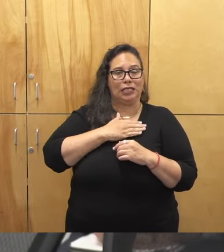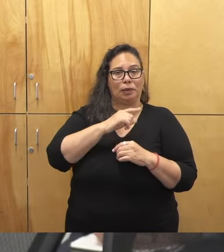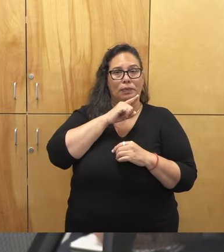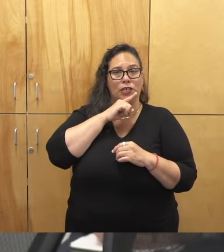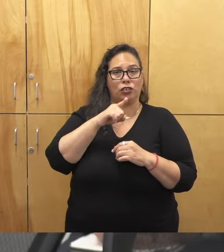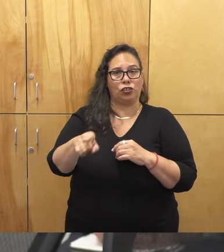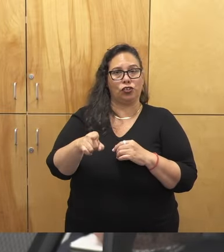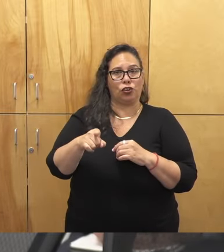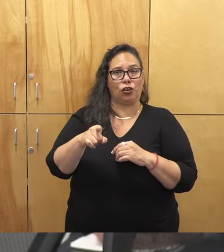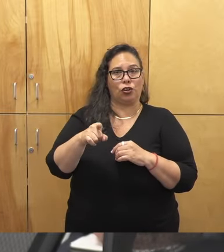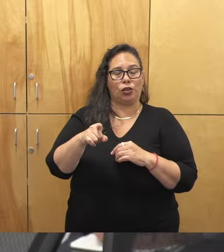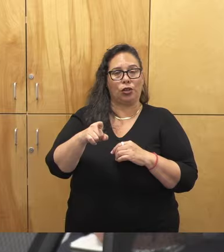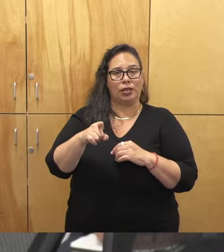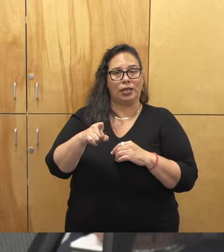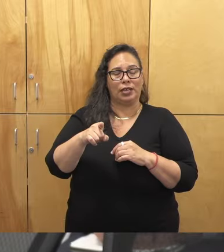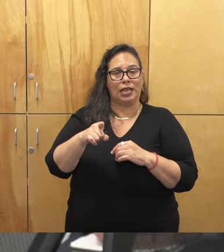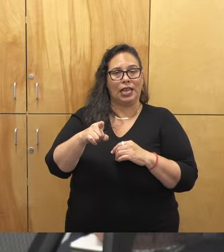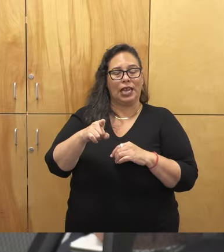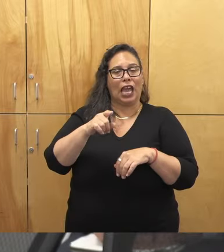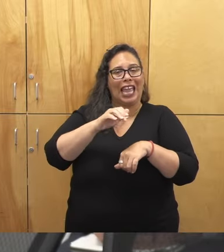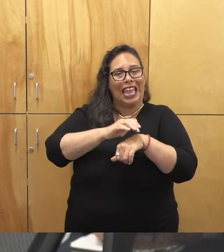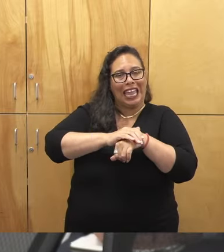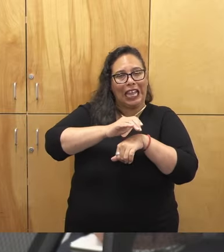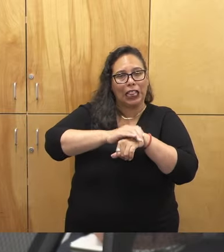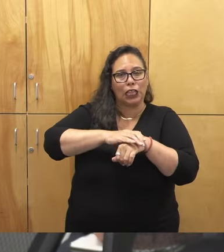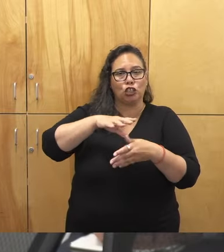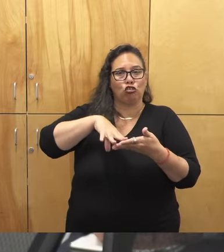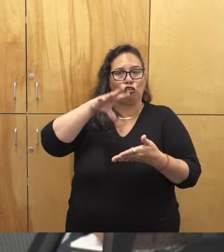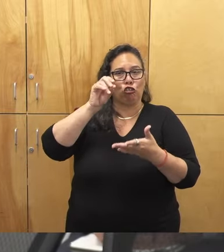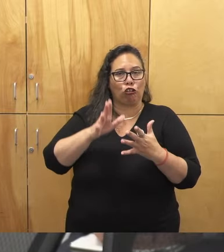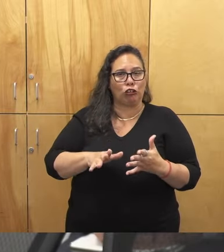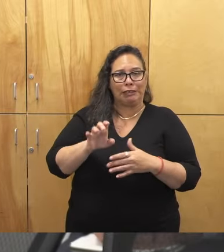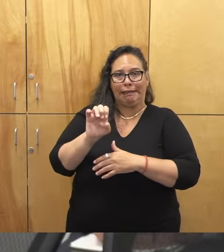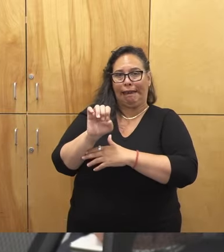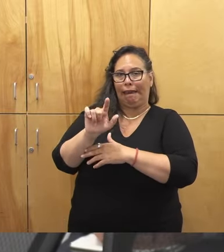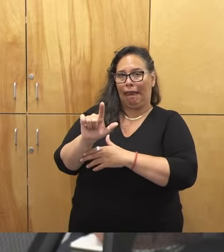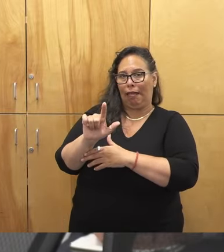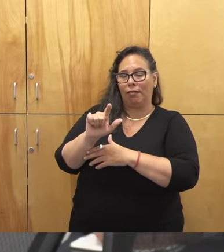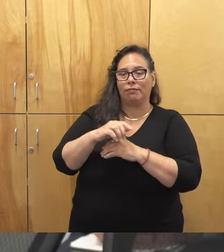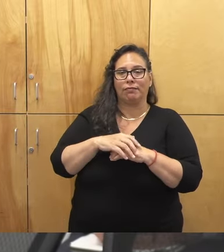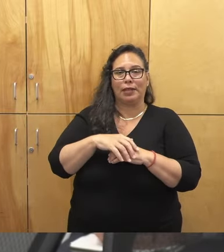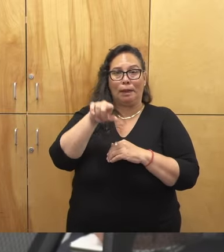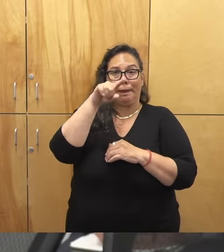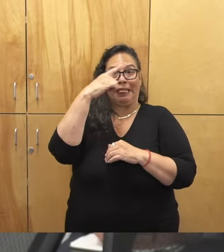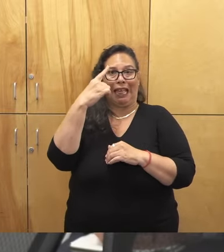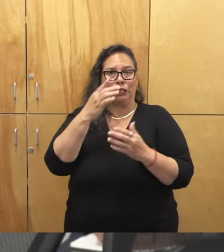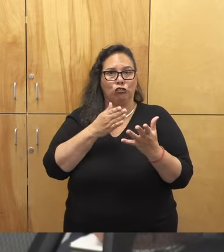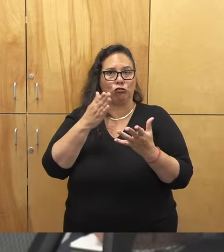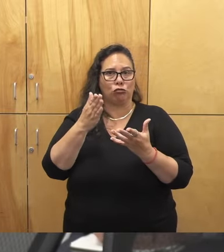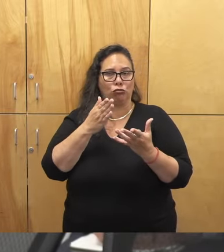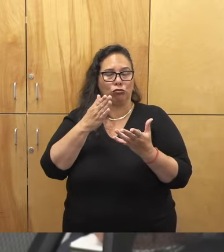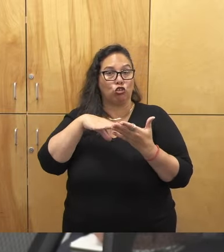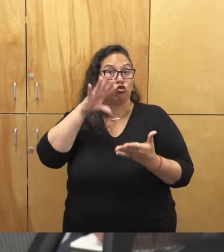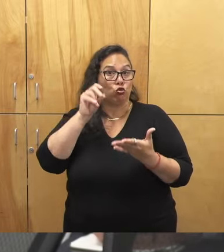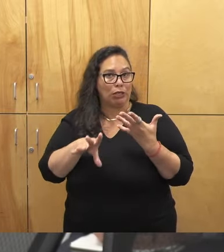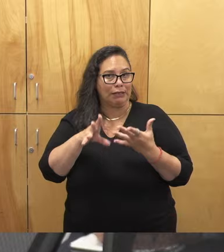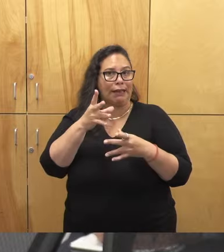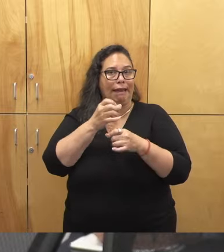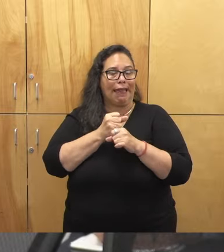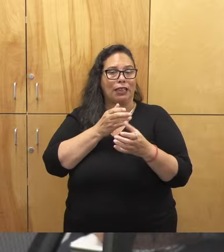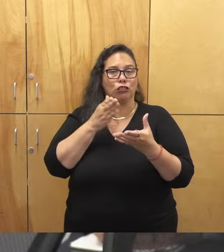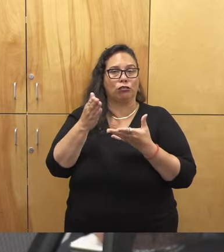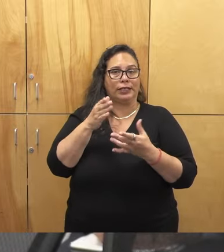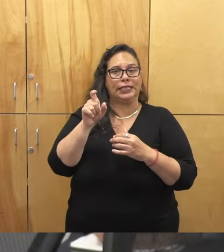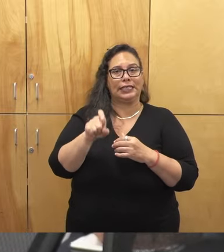that English learners, black students, get the services so they are not on a